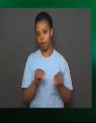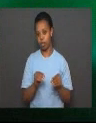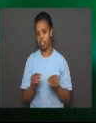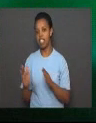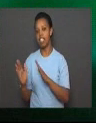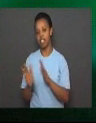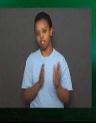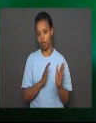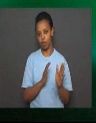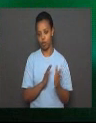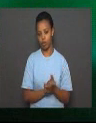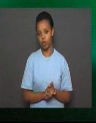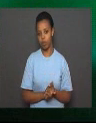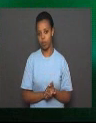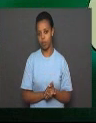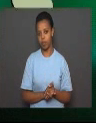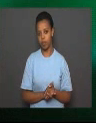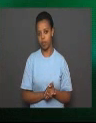Students, let's get ready.